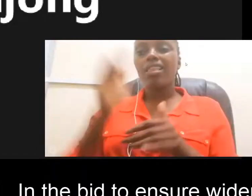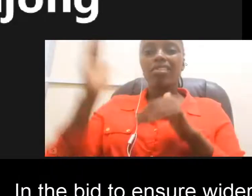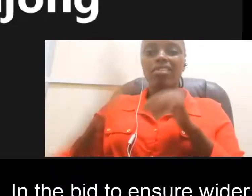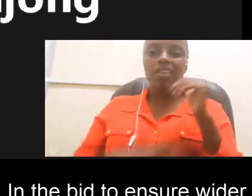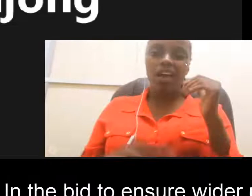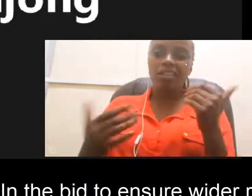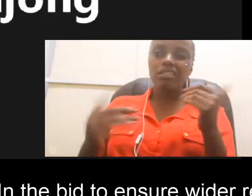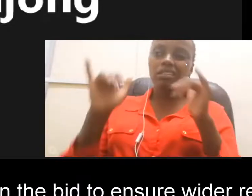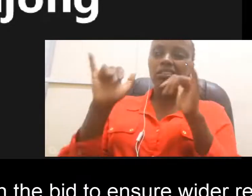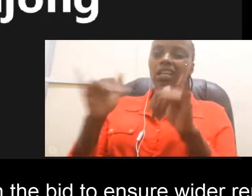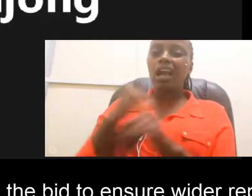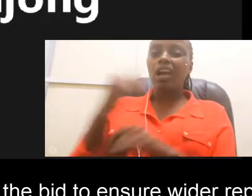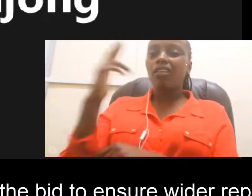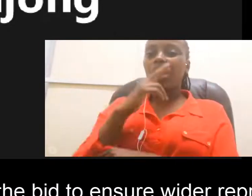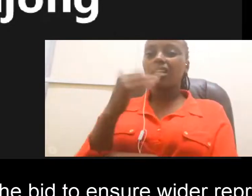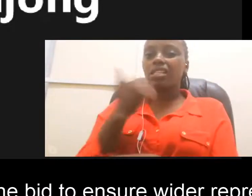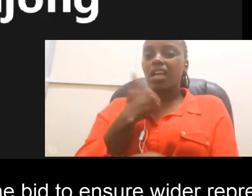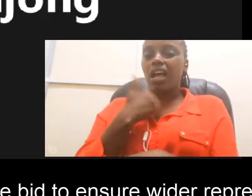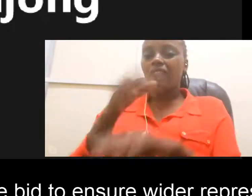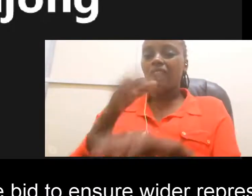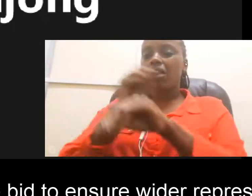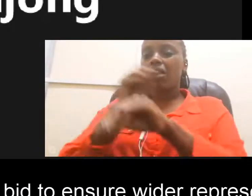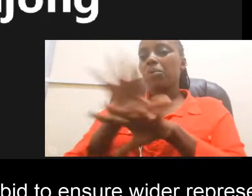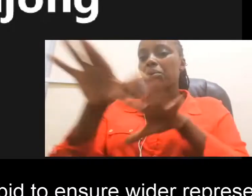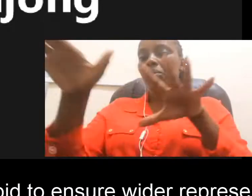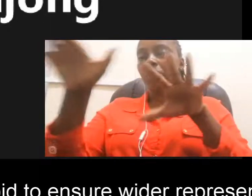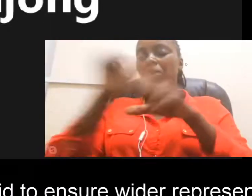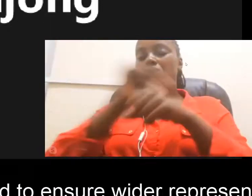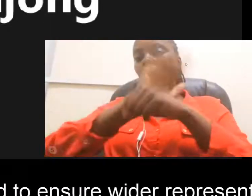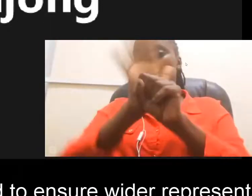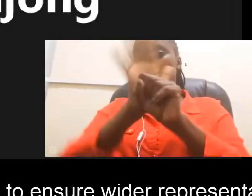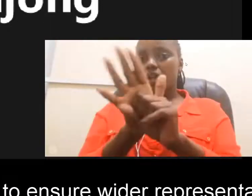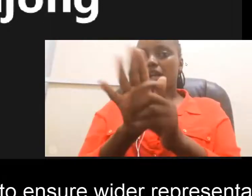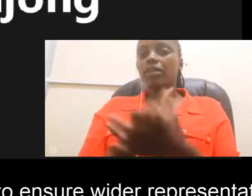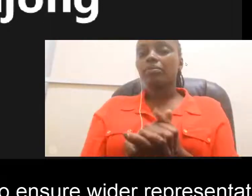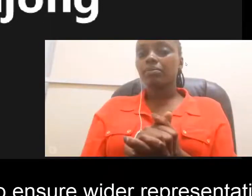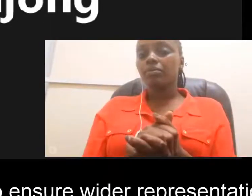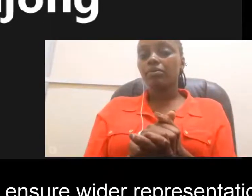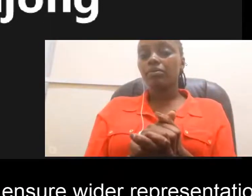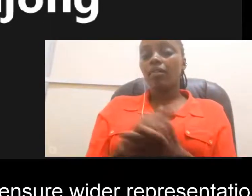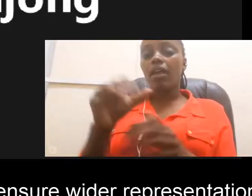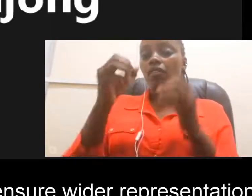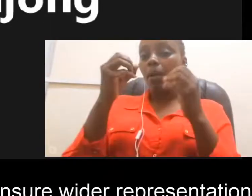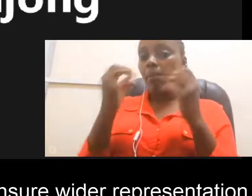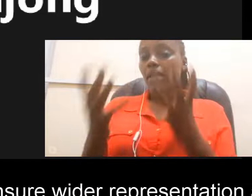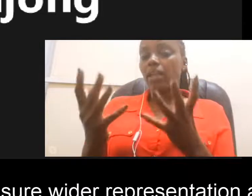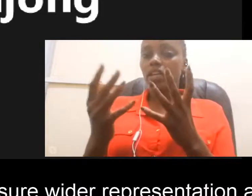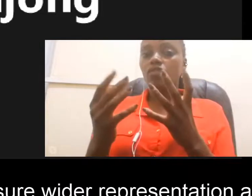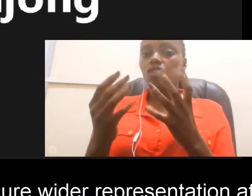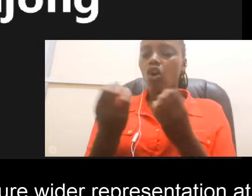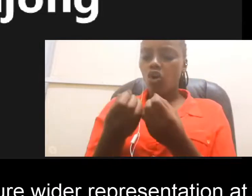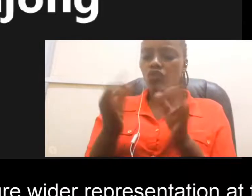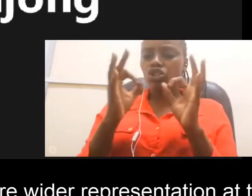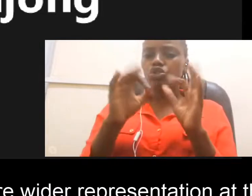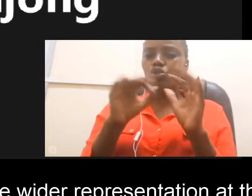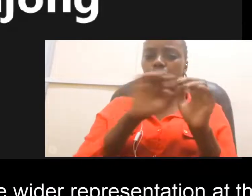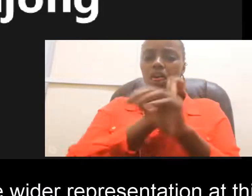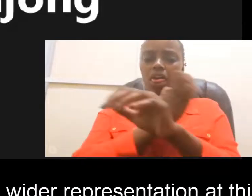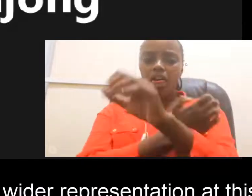facing risk of spreading of the virus. And there are many official efforts and areas that have